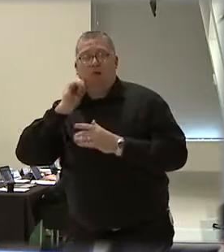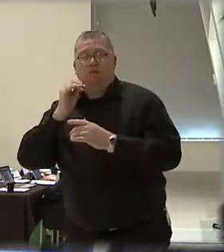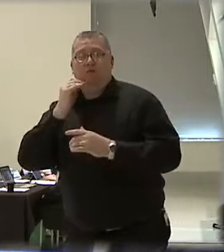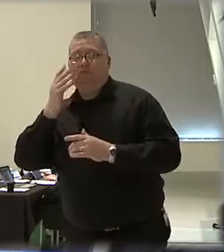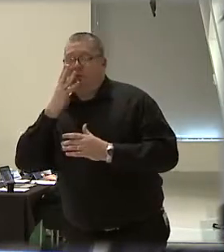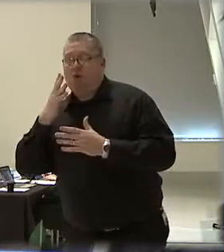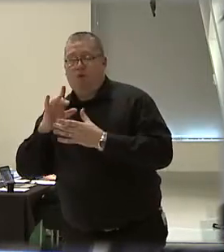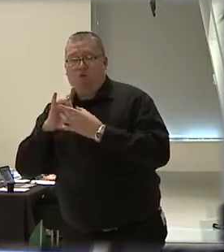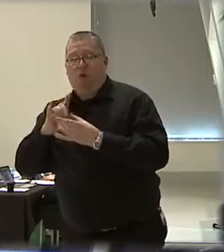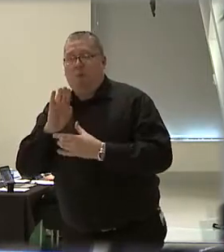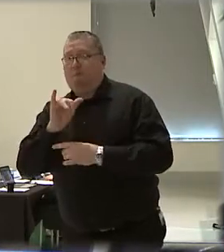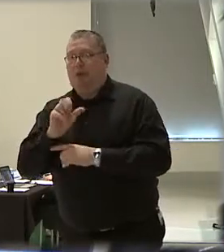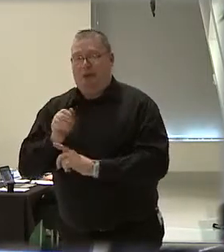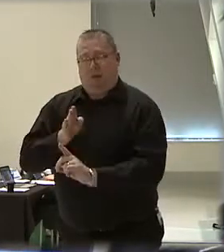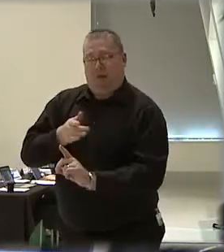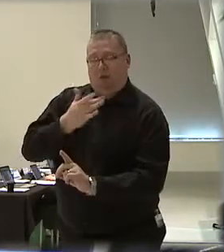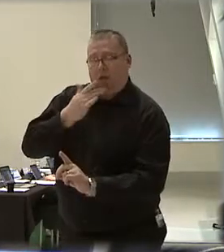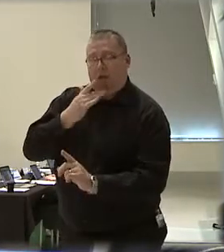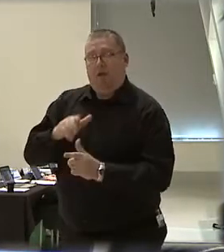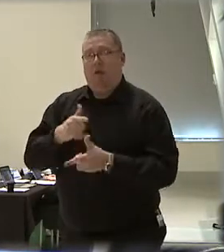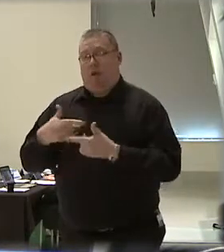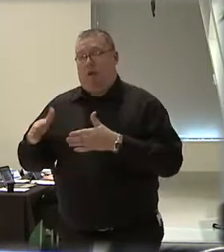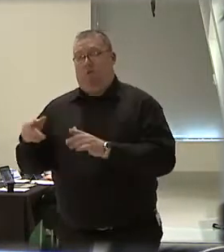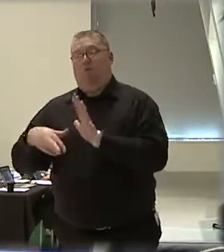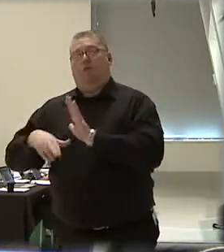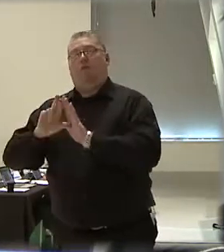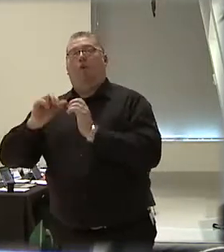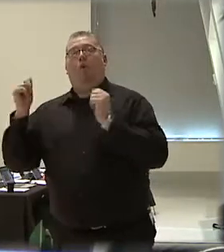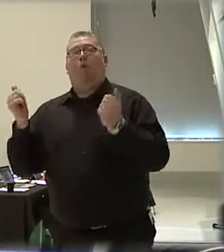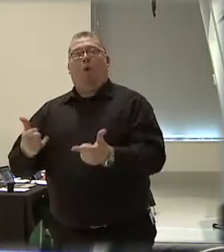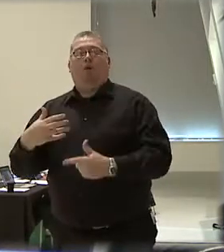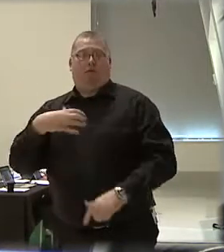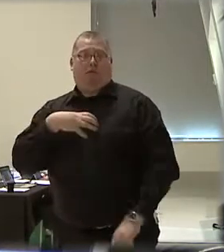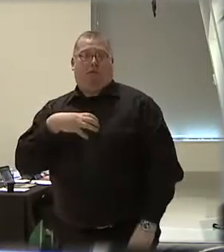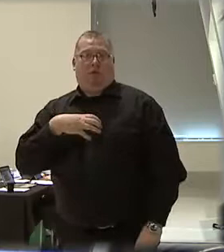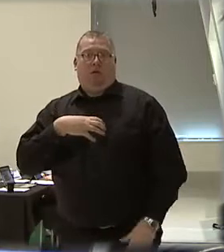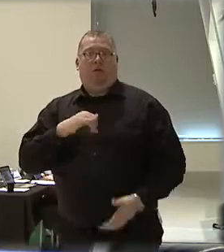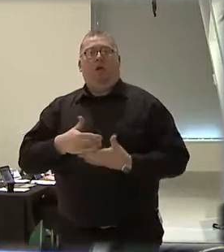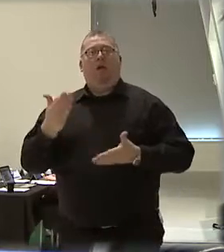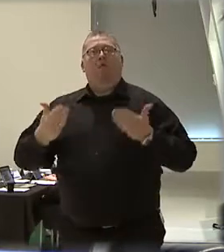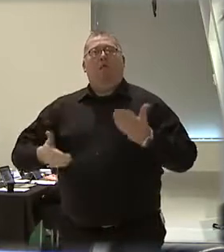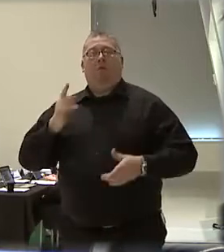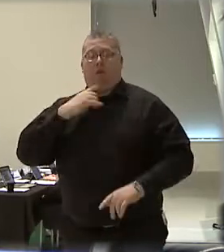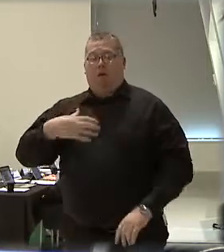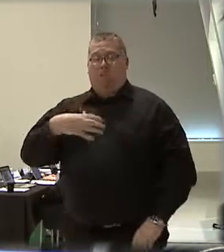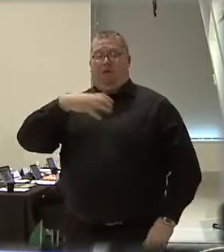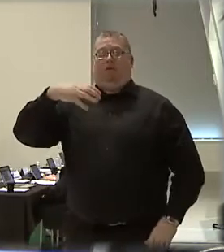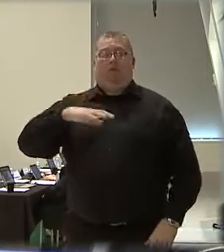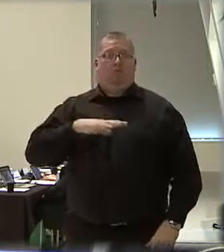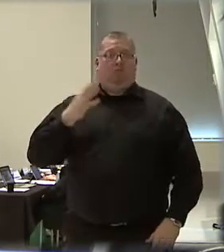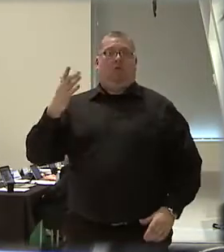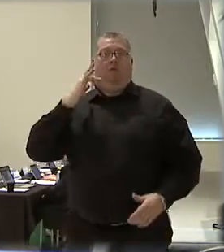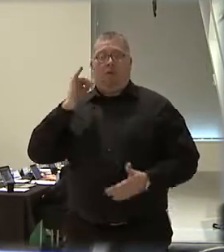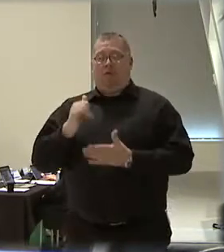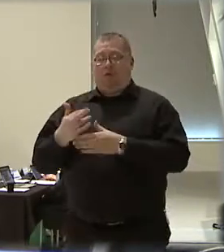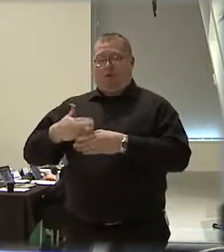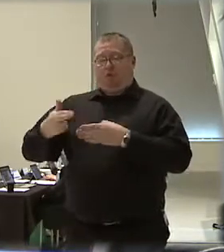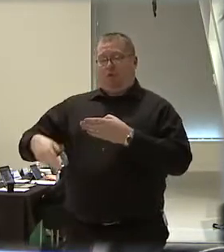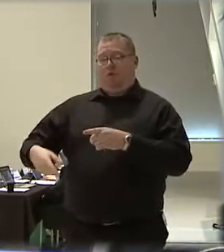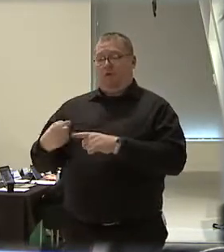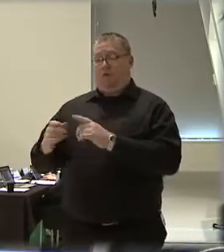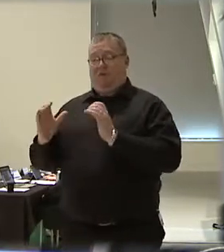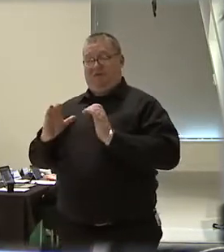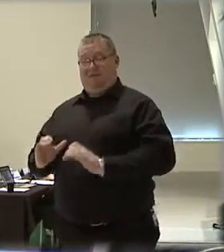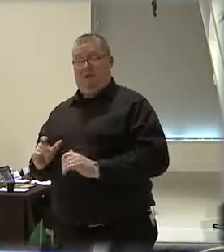bias, and we allowed them to review all complaints that might be appealed in terms of the outcomes from a citizen, and also